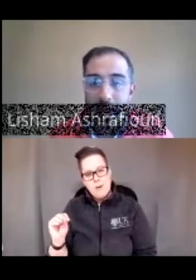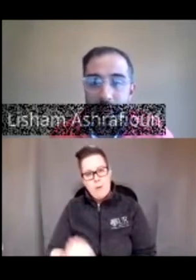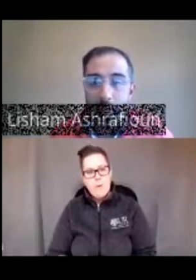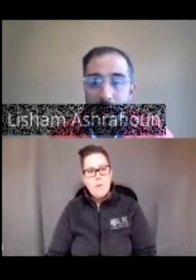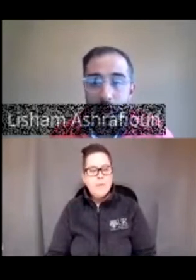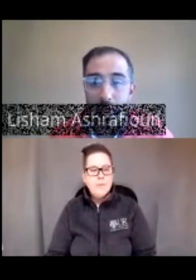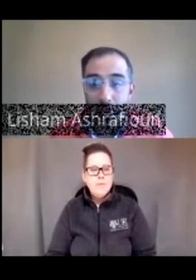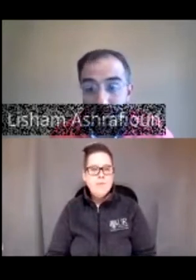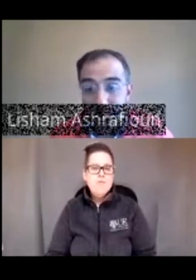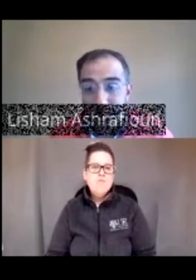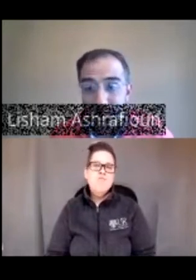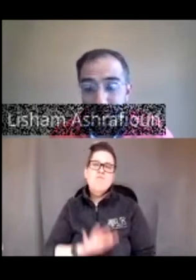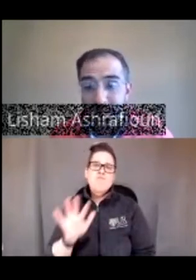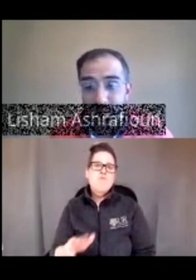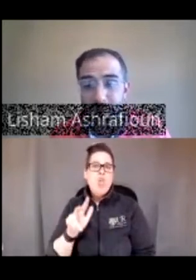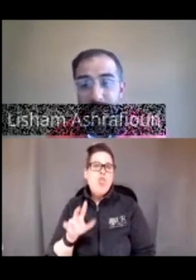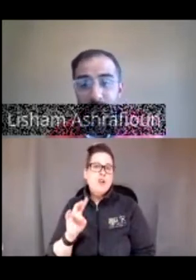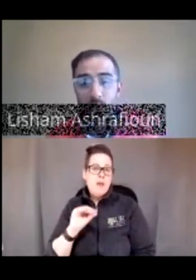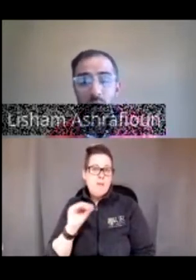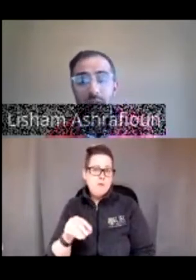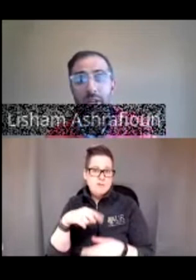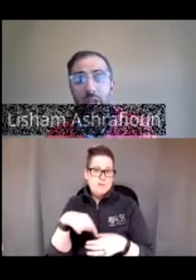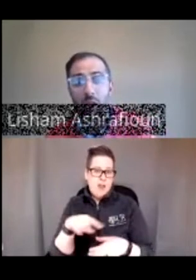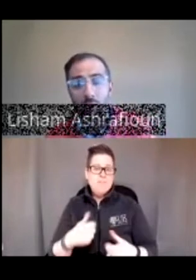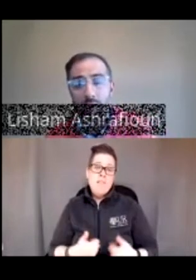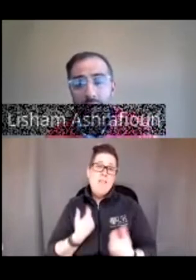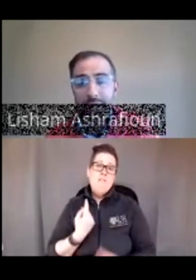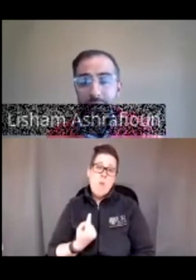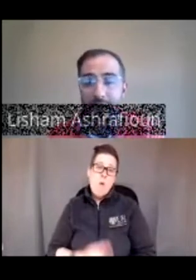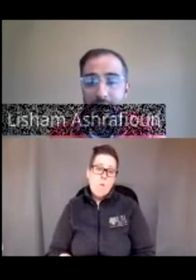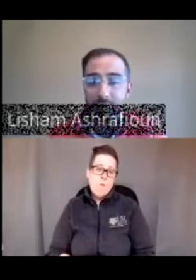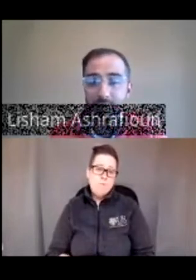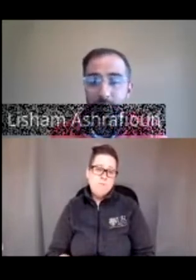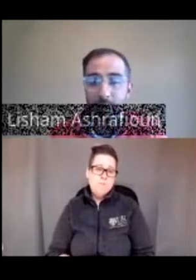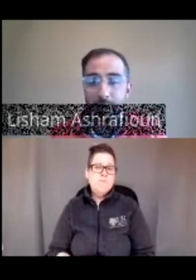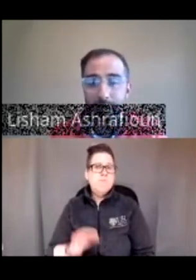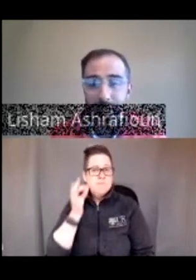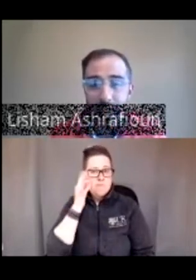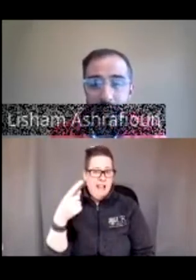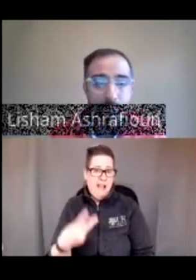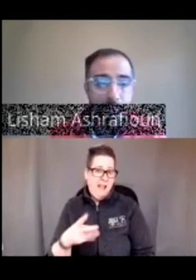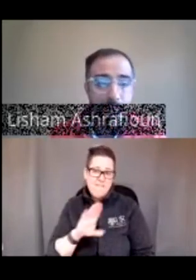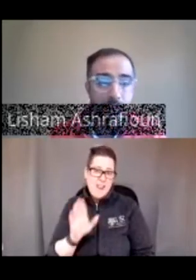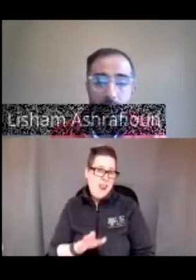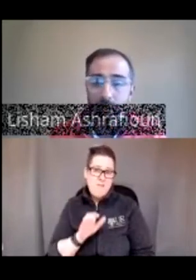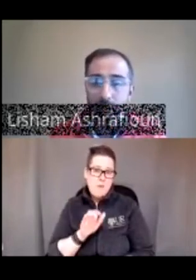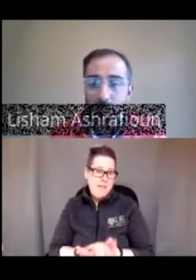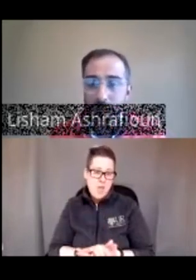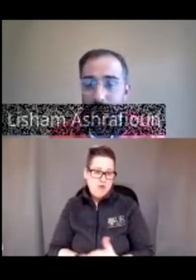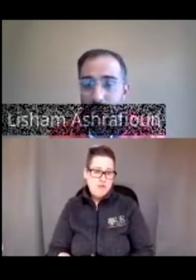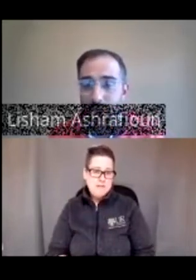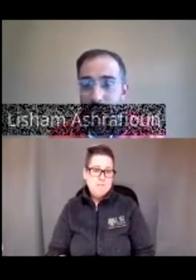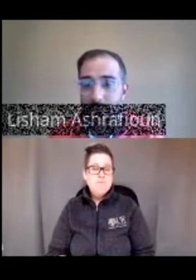We have about 30%, 37% who are living alone, and nearly half have never been married. And the level